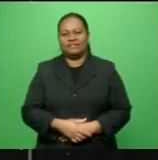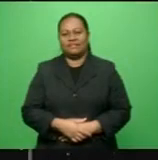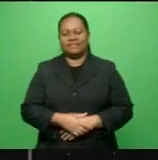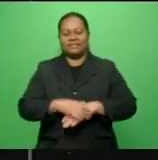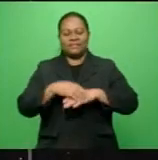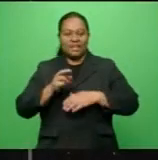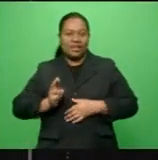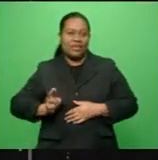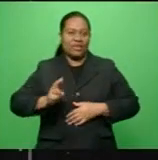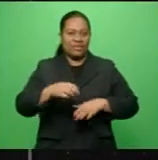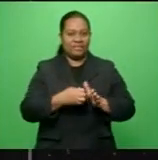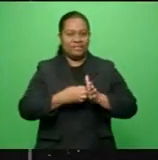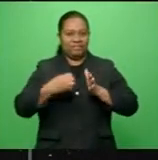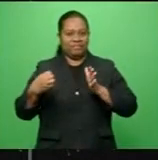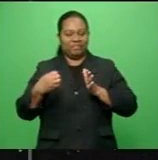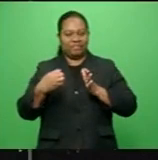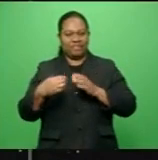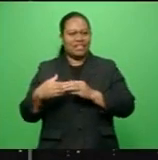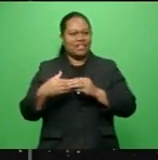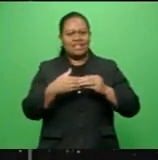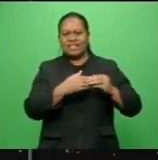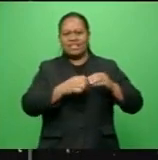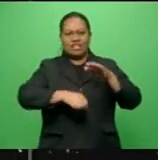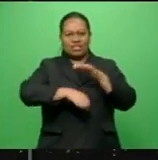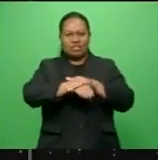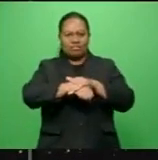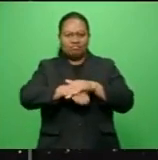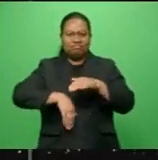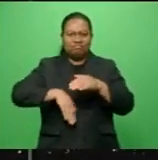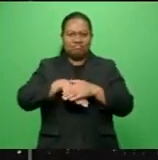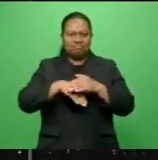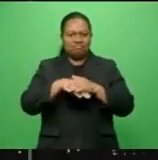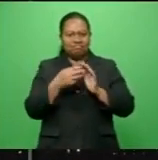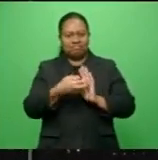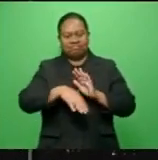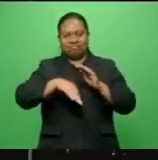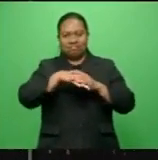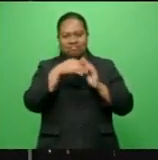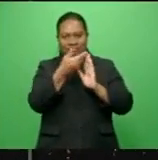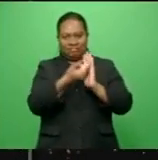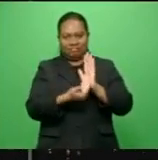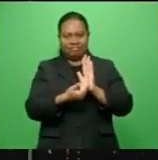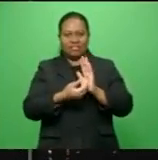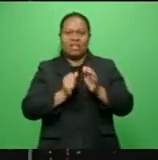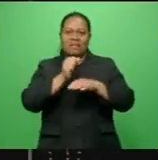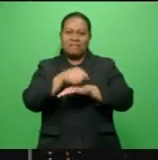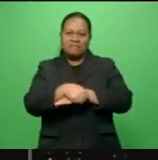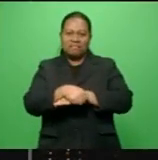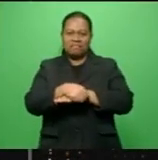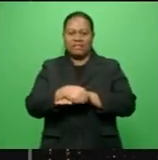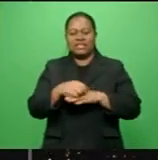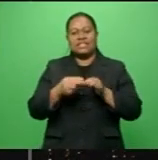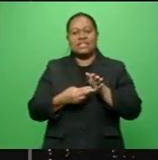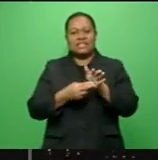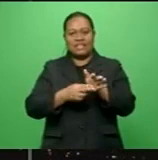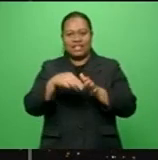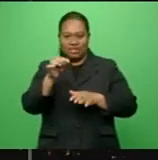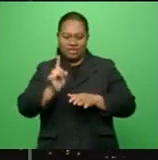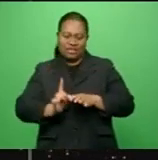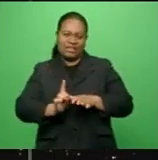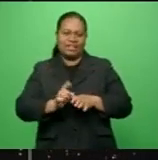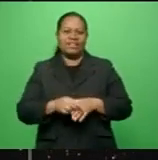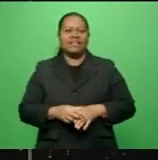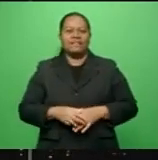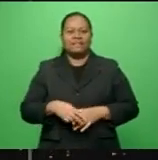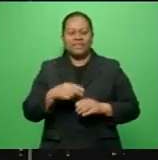Rewa has extended their lead at the top of the Vodafone Premier League standings after beating Nandi 2-1 at Ratadakumbau Park today. The Delta Tigers